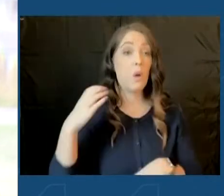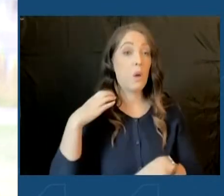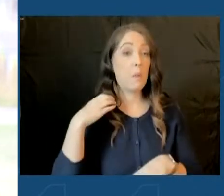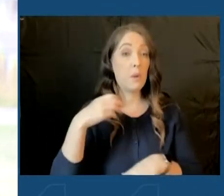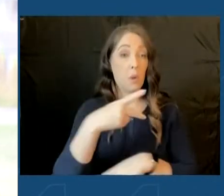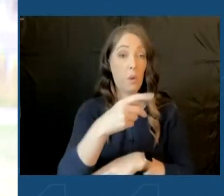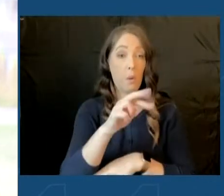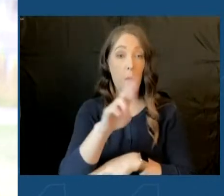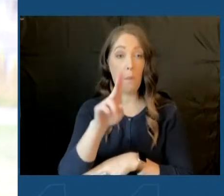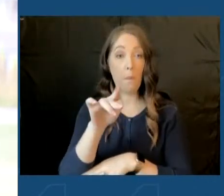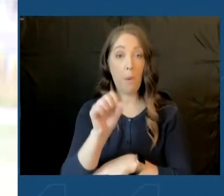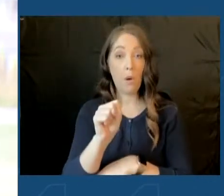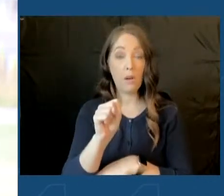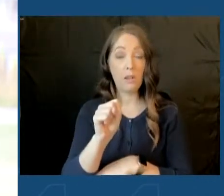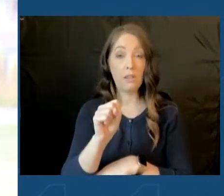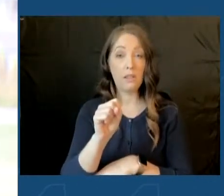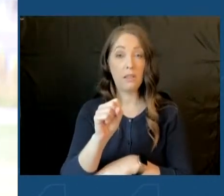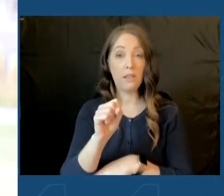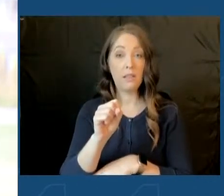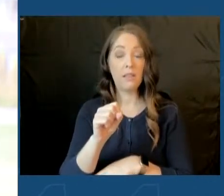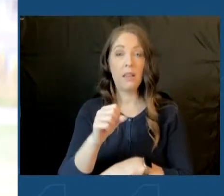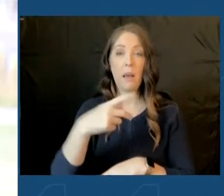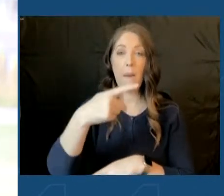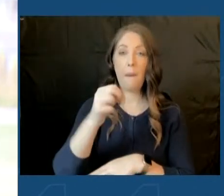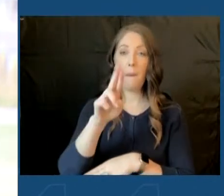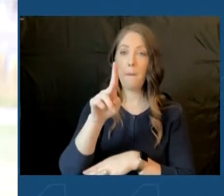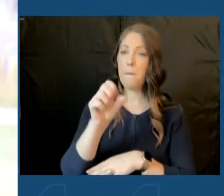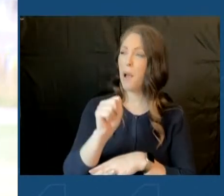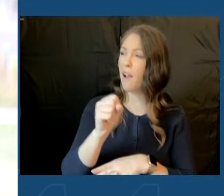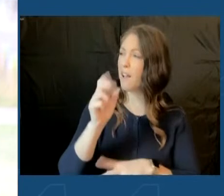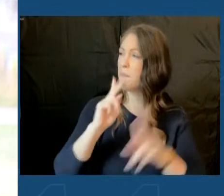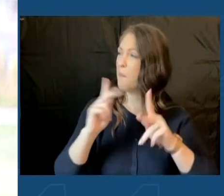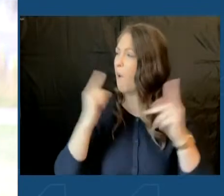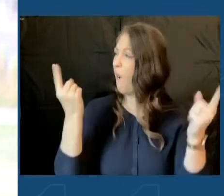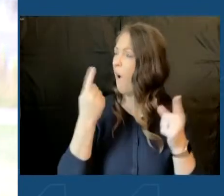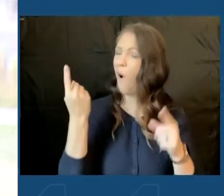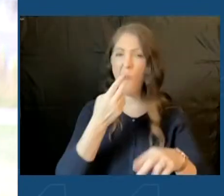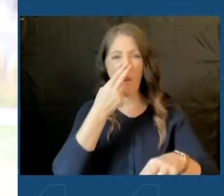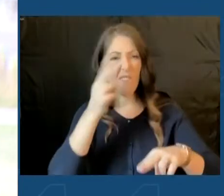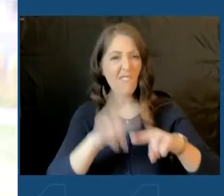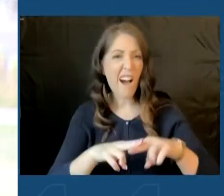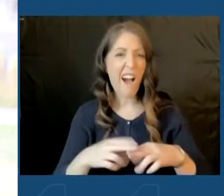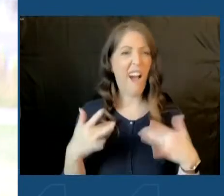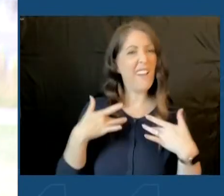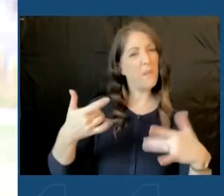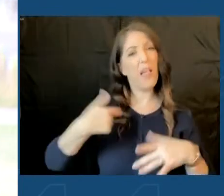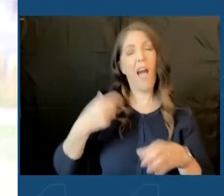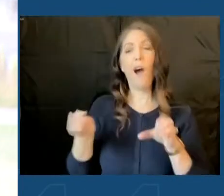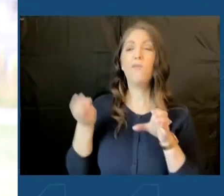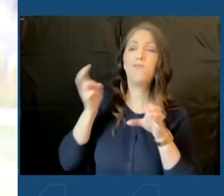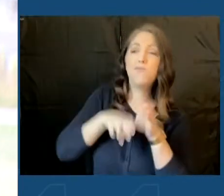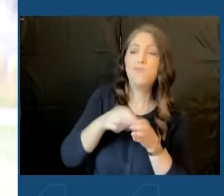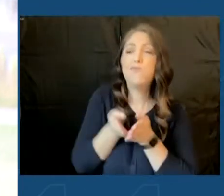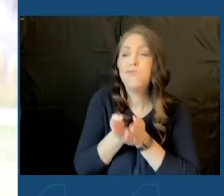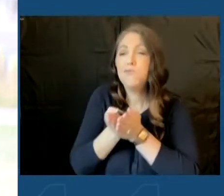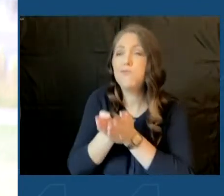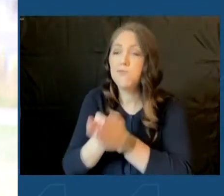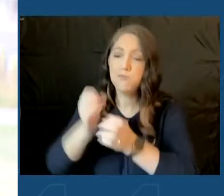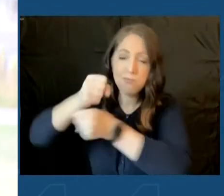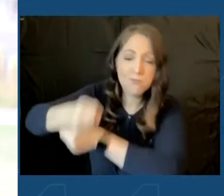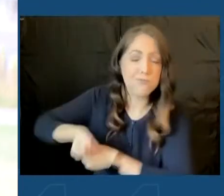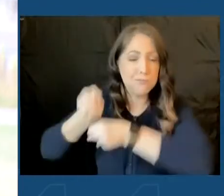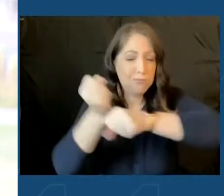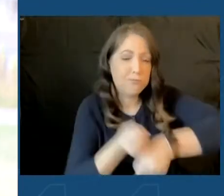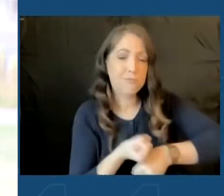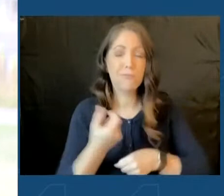Hochul. Parks, people always have fun. I'm usually kayaking with him somewhere, riding a bike, or announcing something fun,